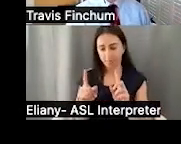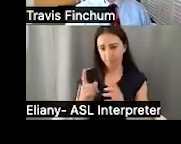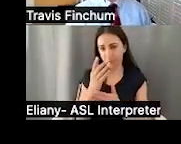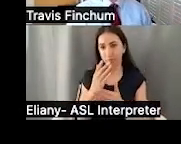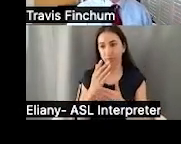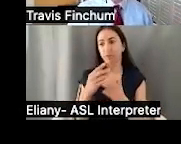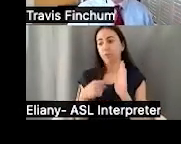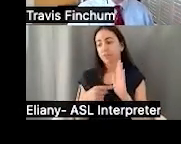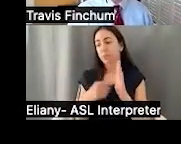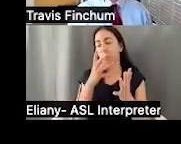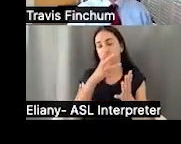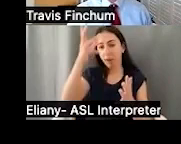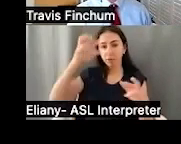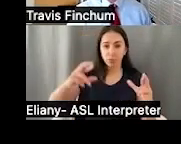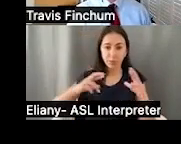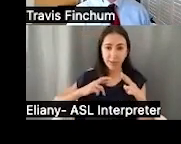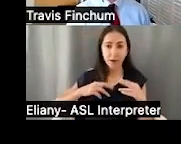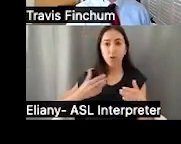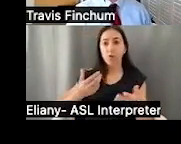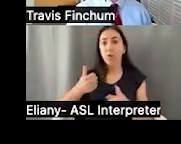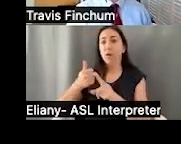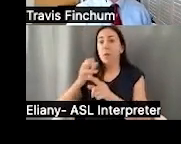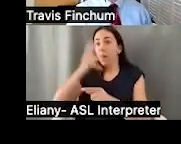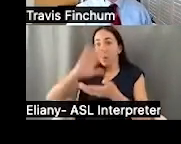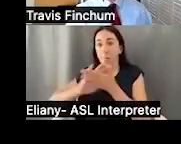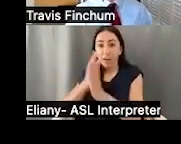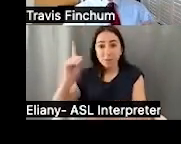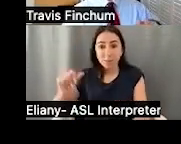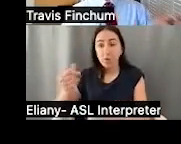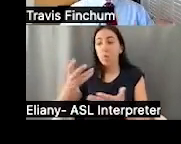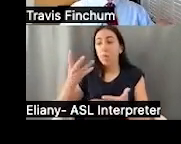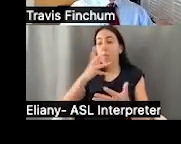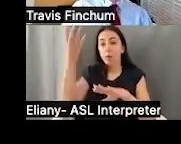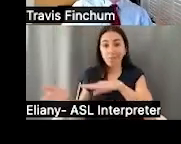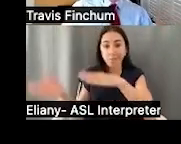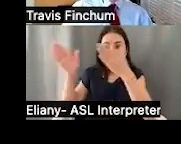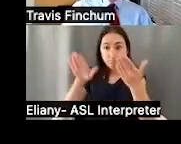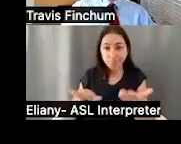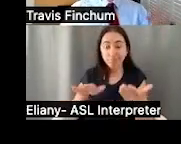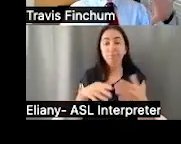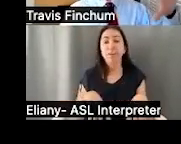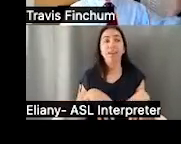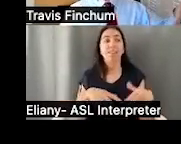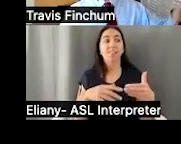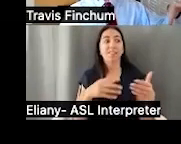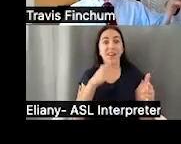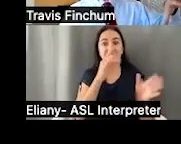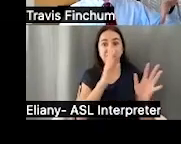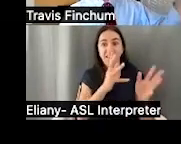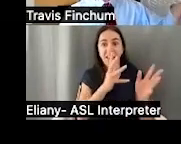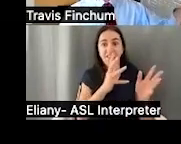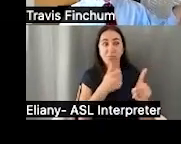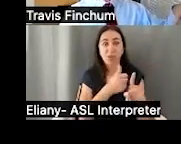parent retires or becomes disabled or passes away and they leave minor children, there